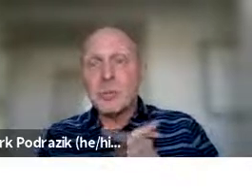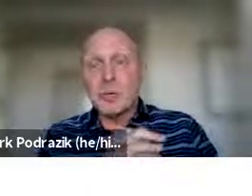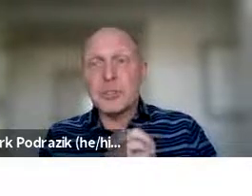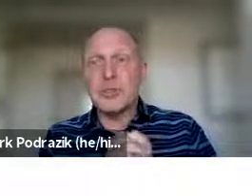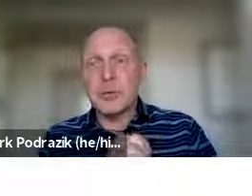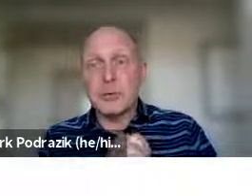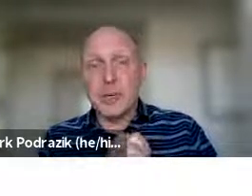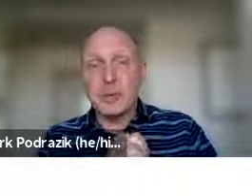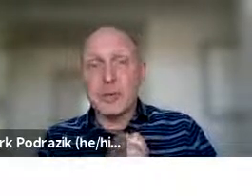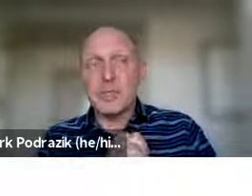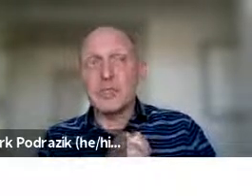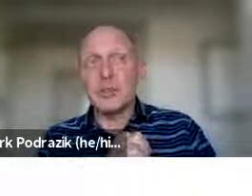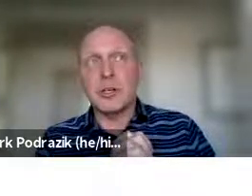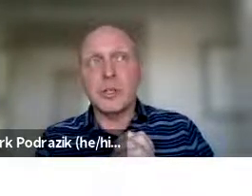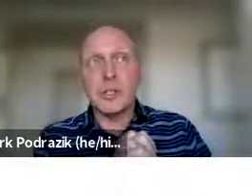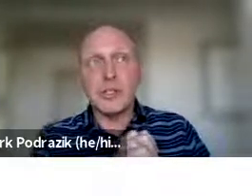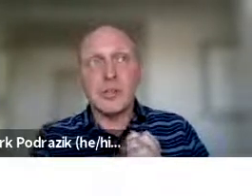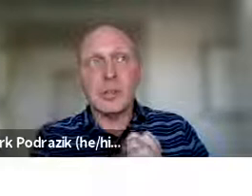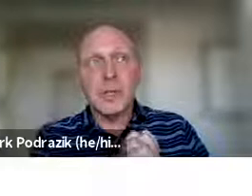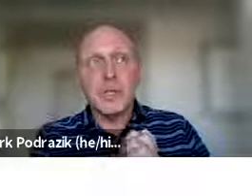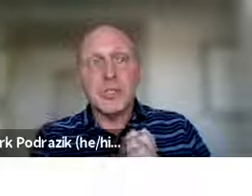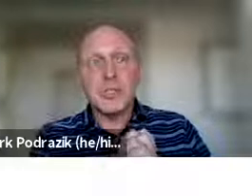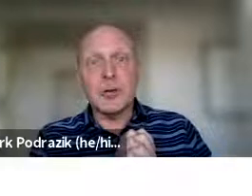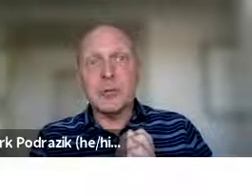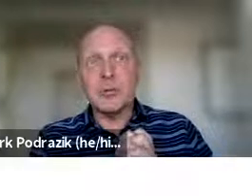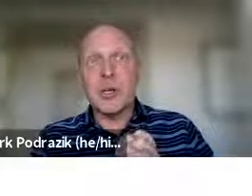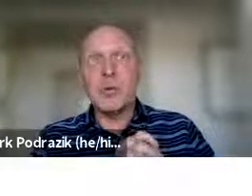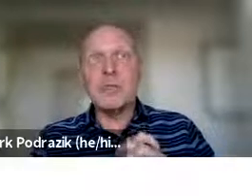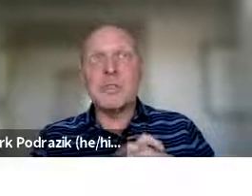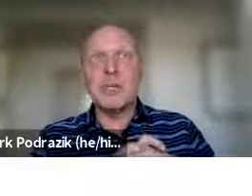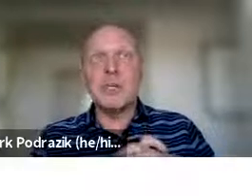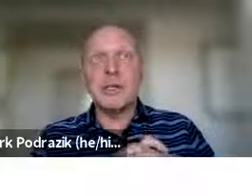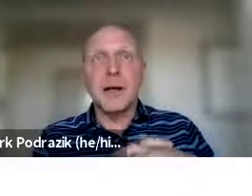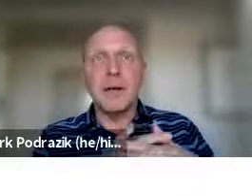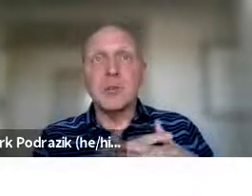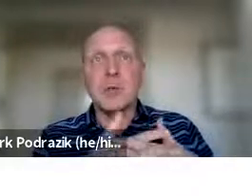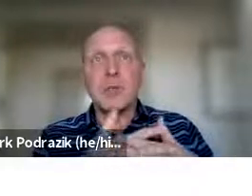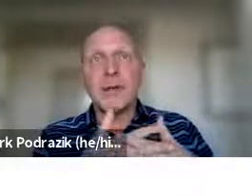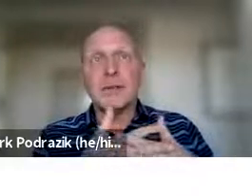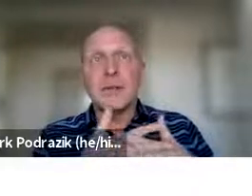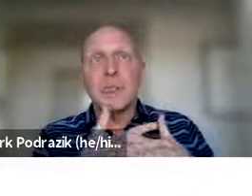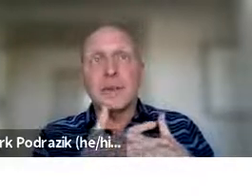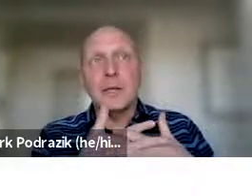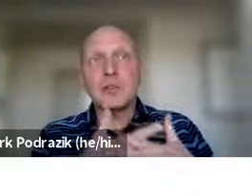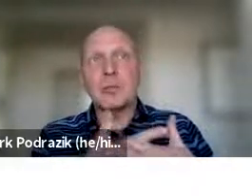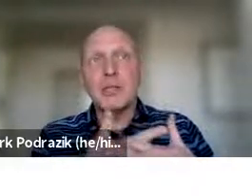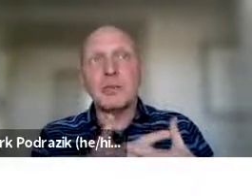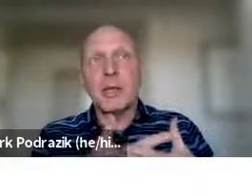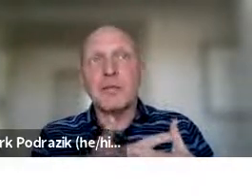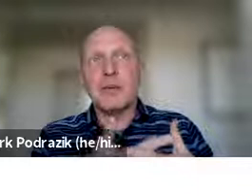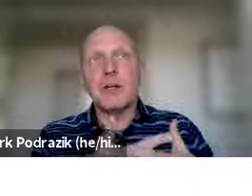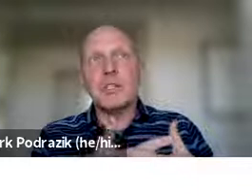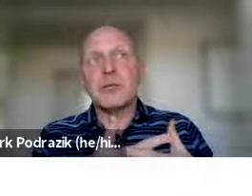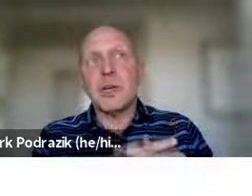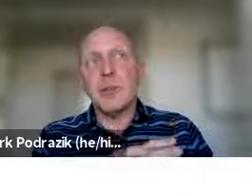support persons or families in the current system. So there's always the acknowledgement that each region